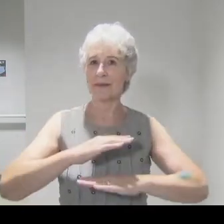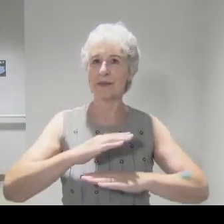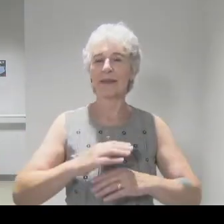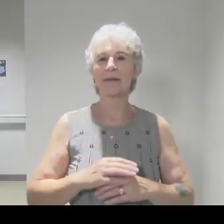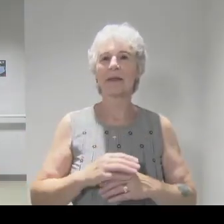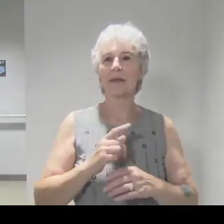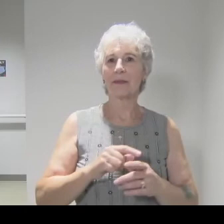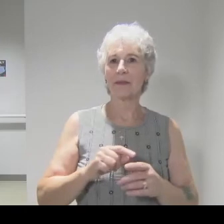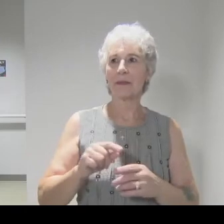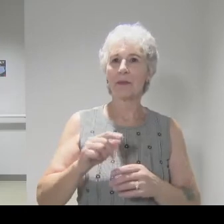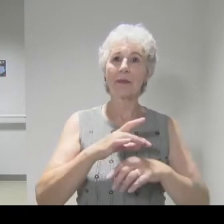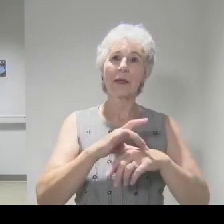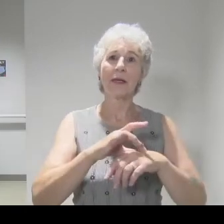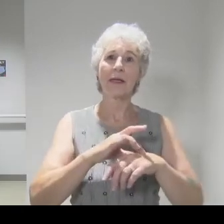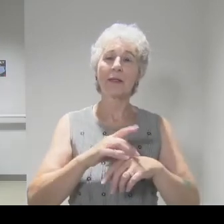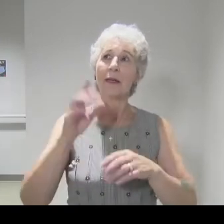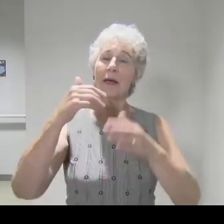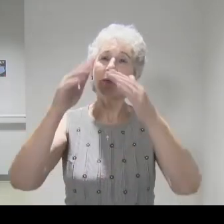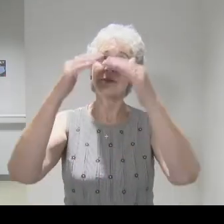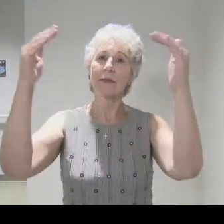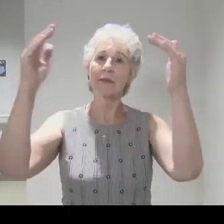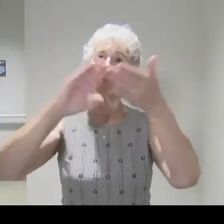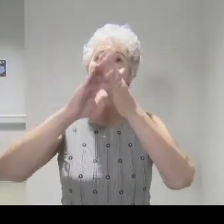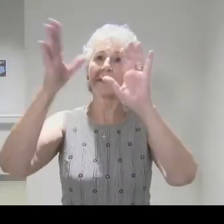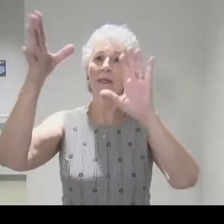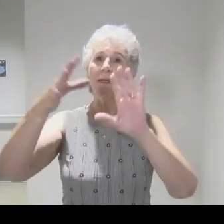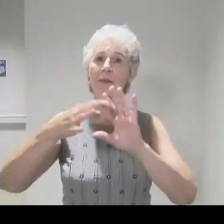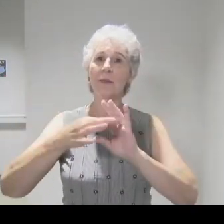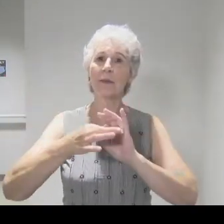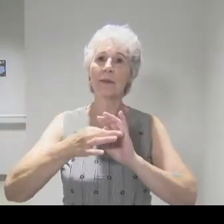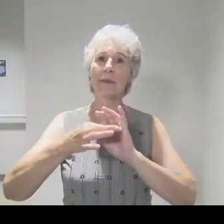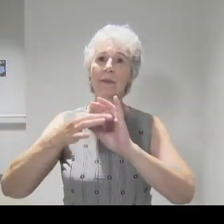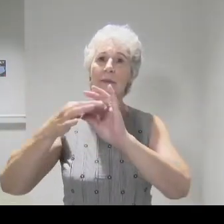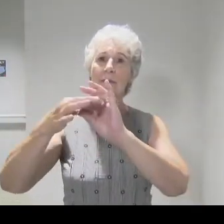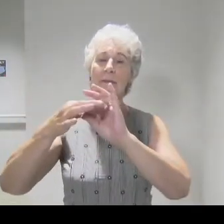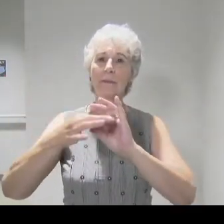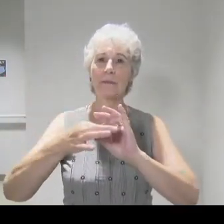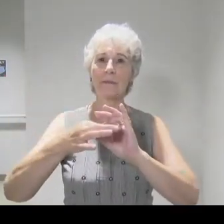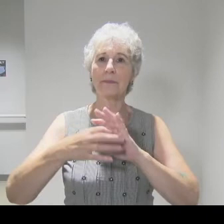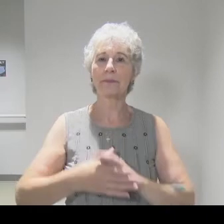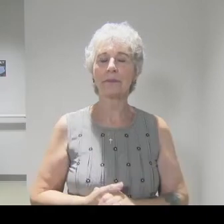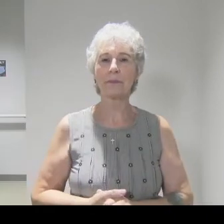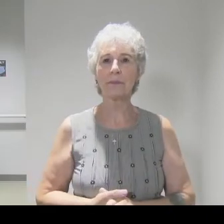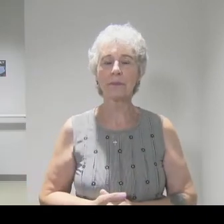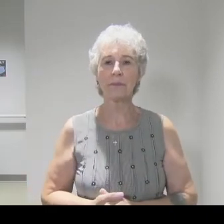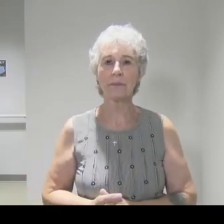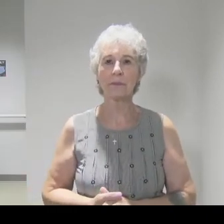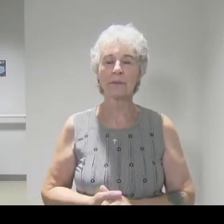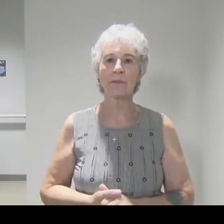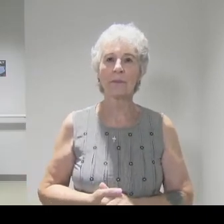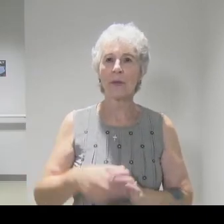satisfied, and earth and heaven be one. Well,